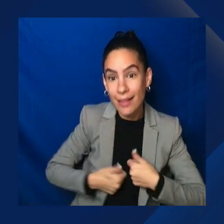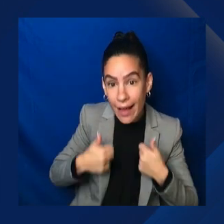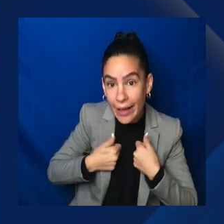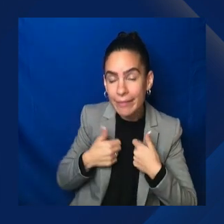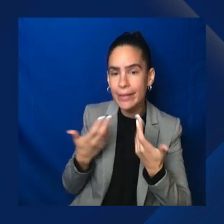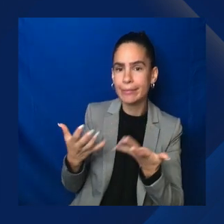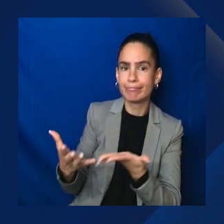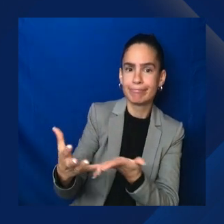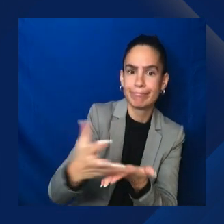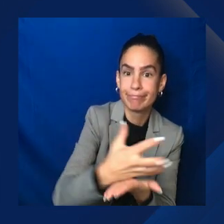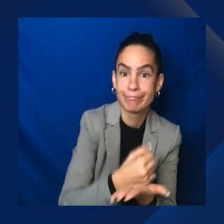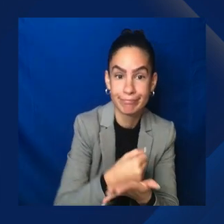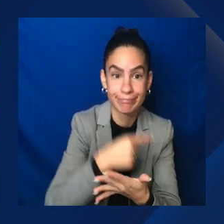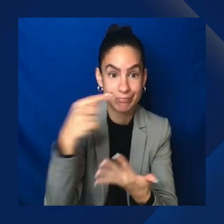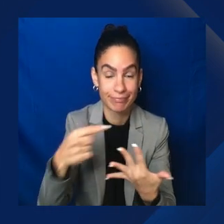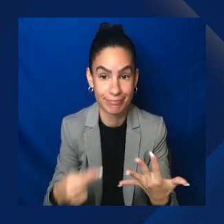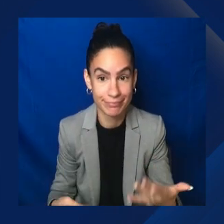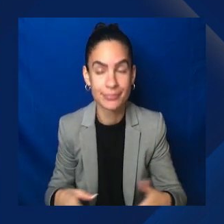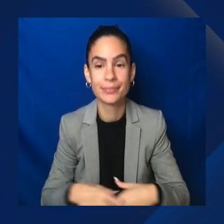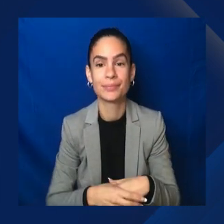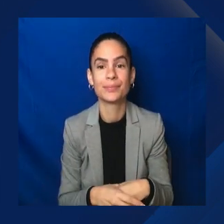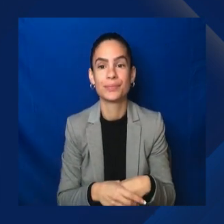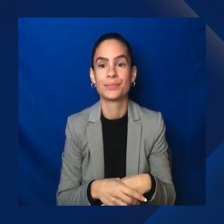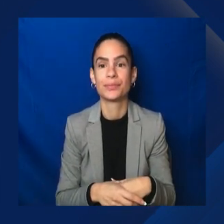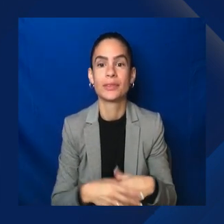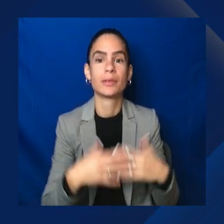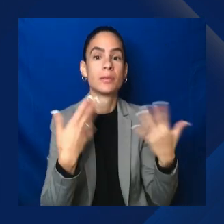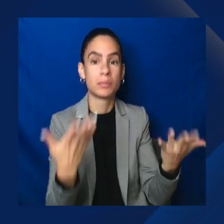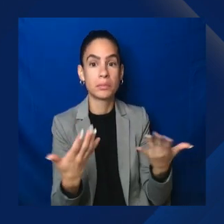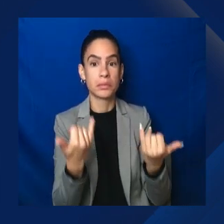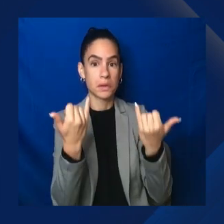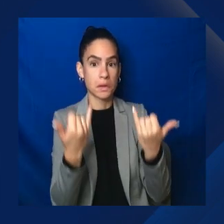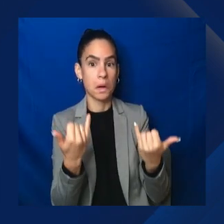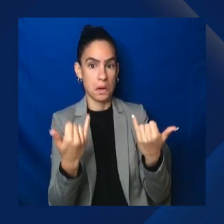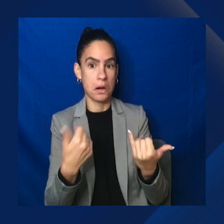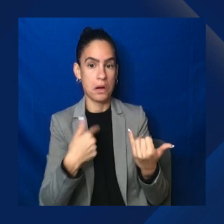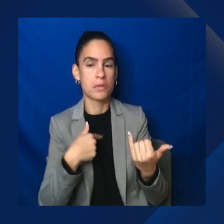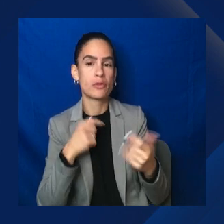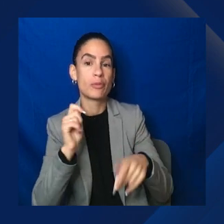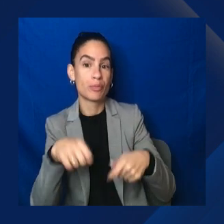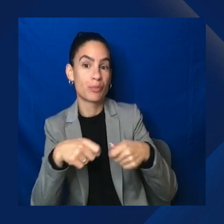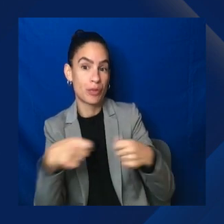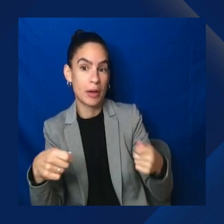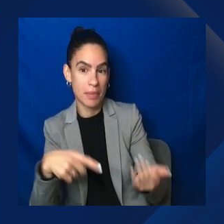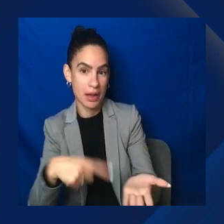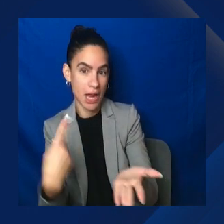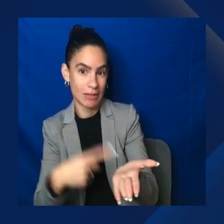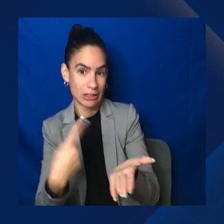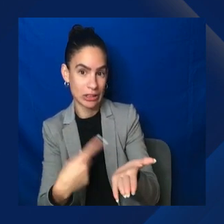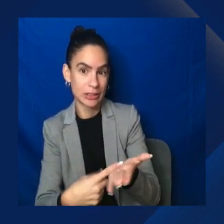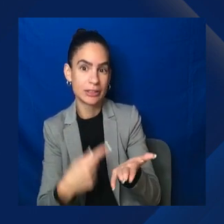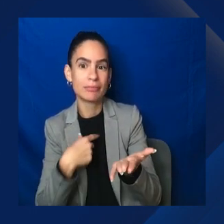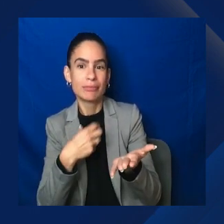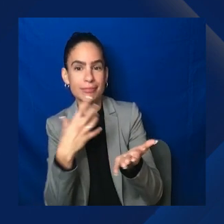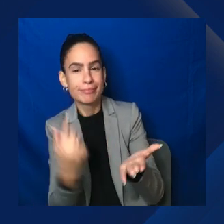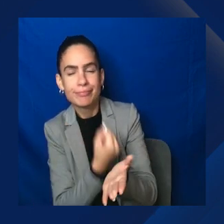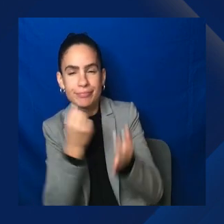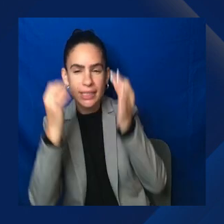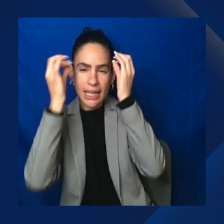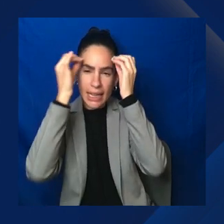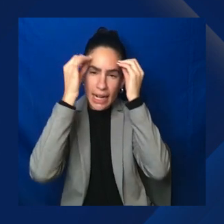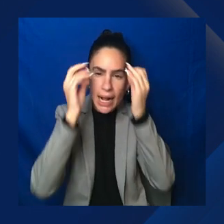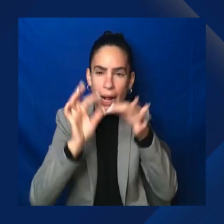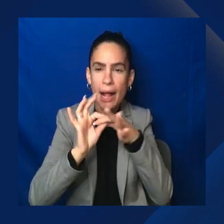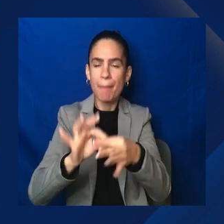So as we close out this conversation, let's think about the basic points that we